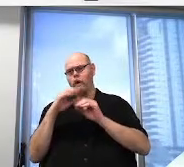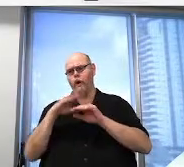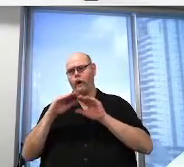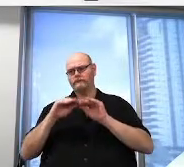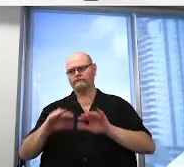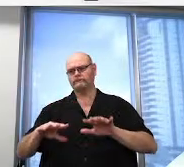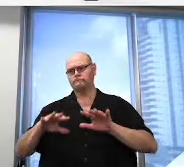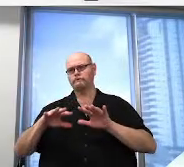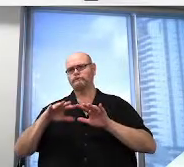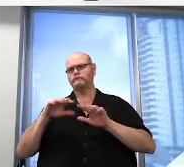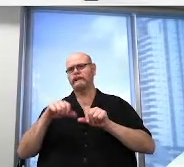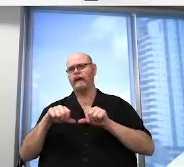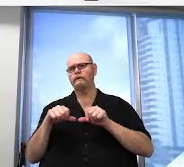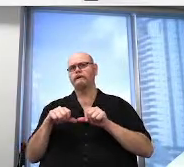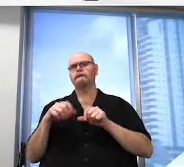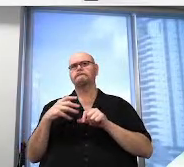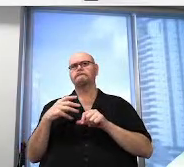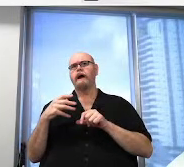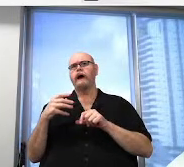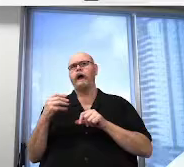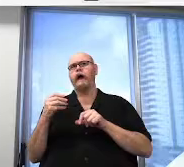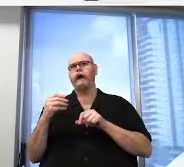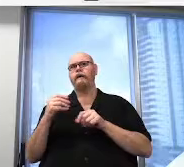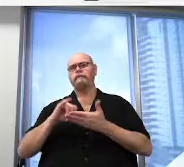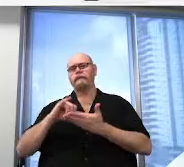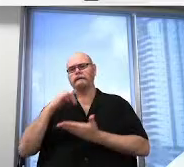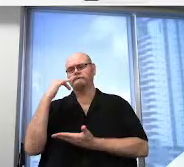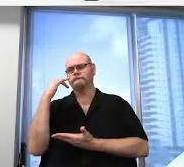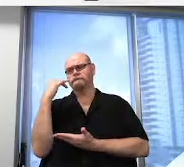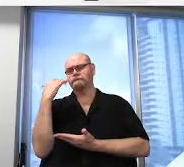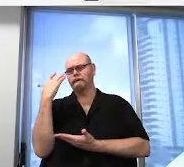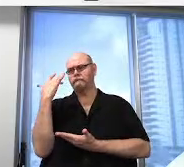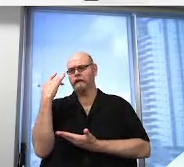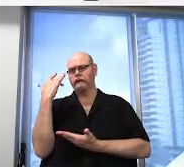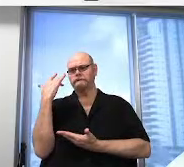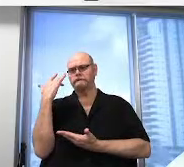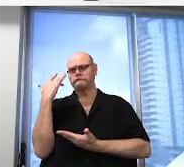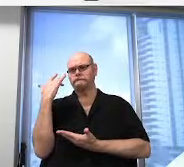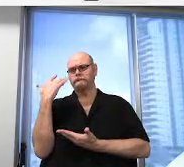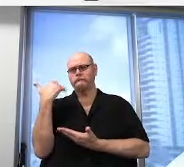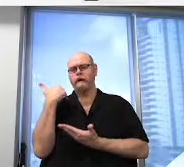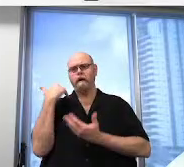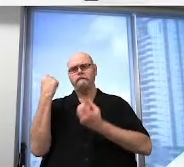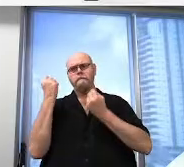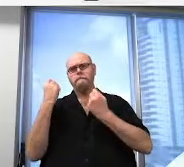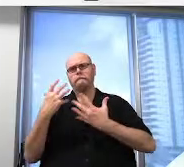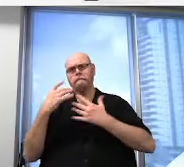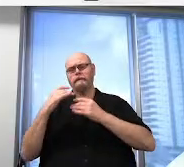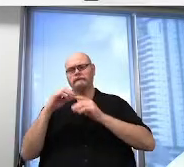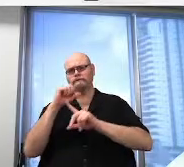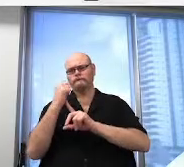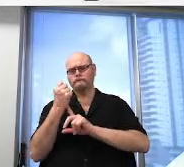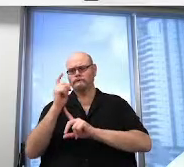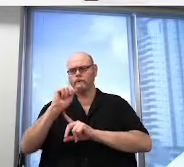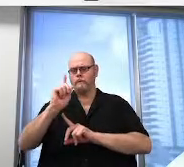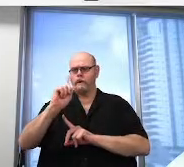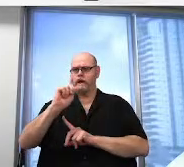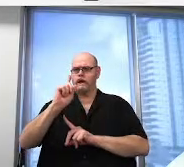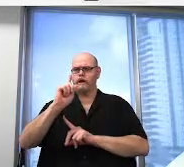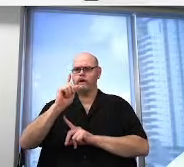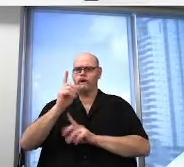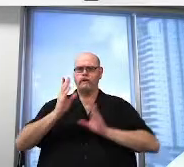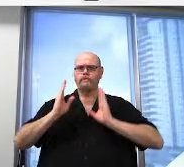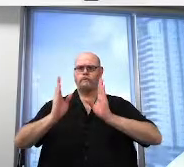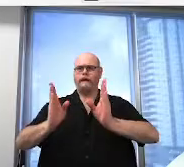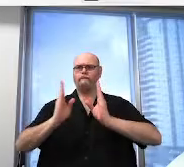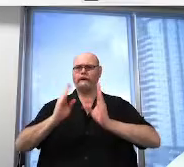the distribution areas. And that is because we can run into many situations where the